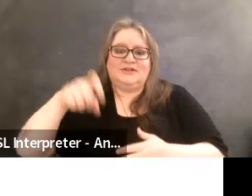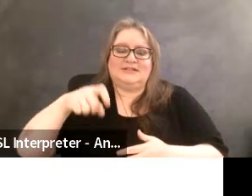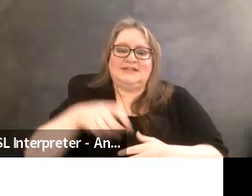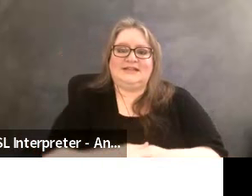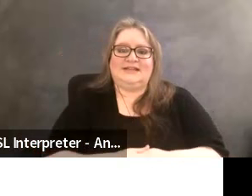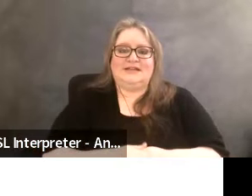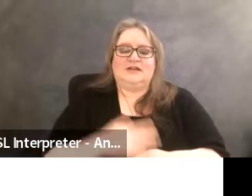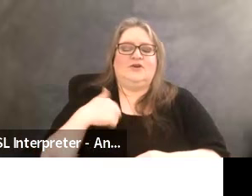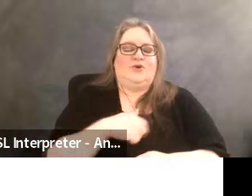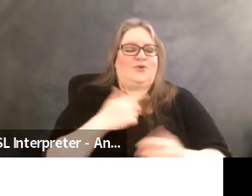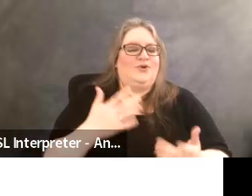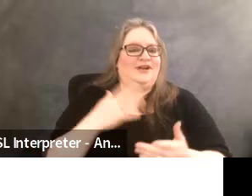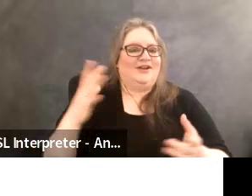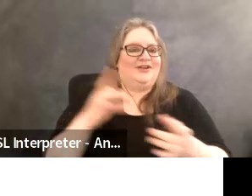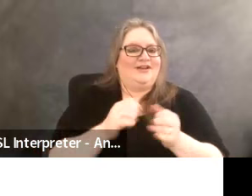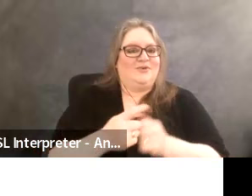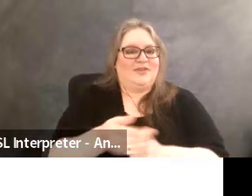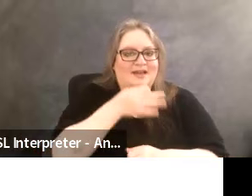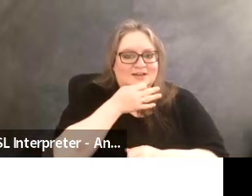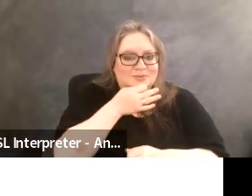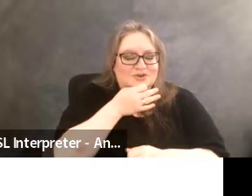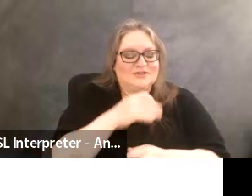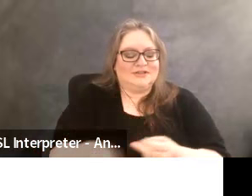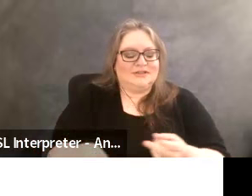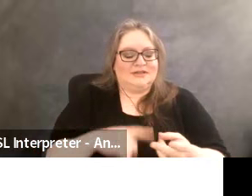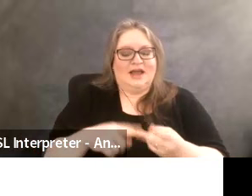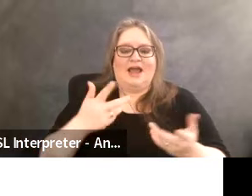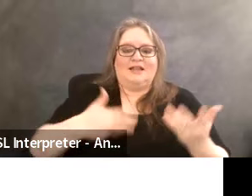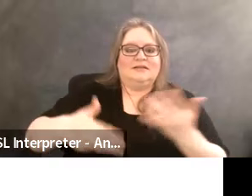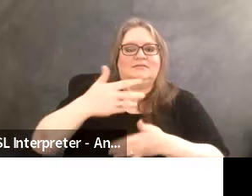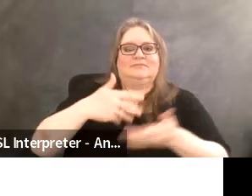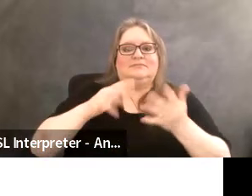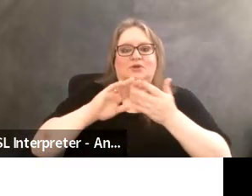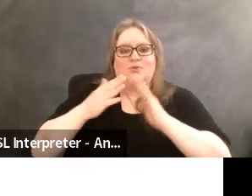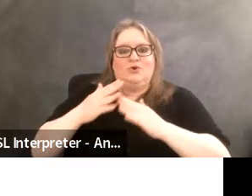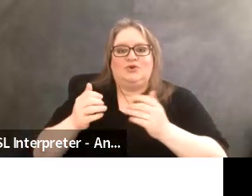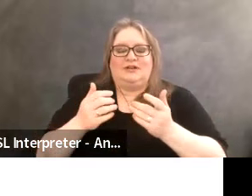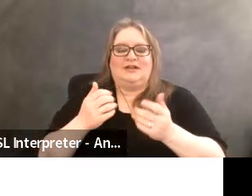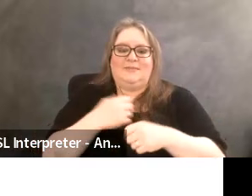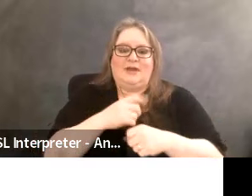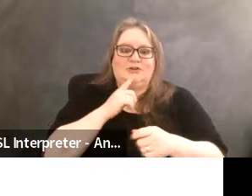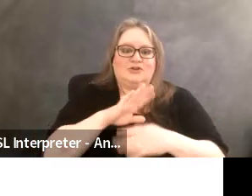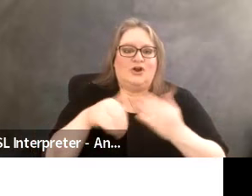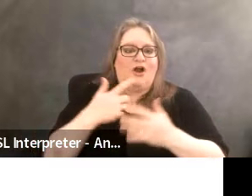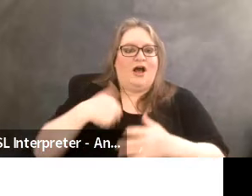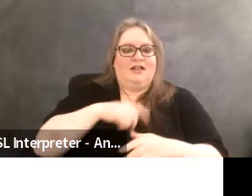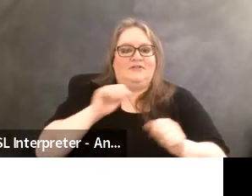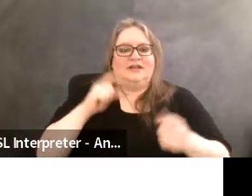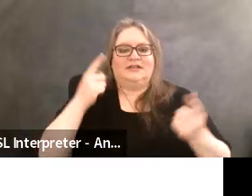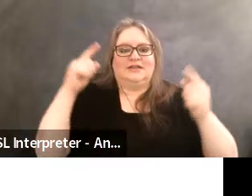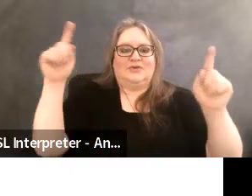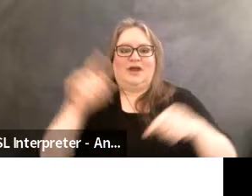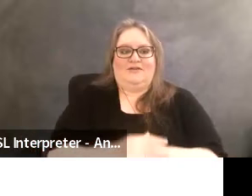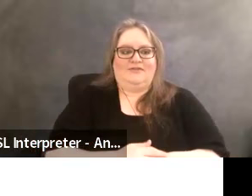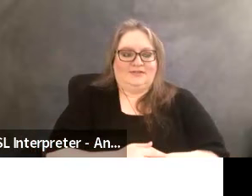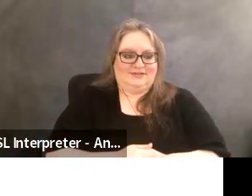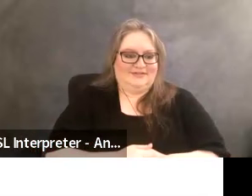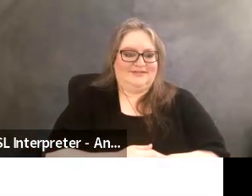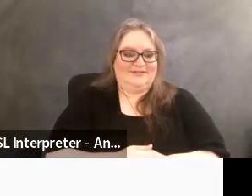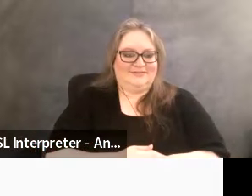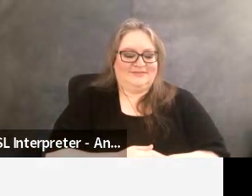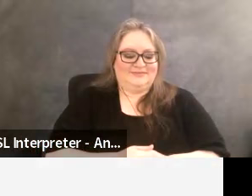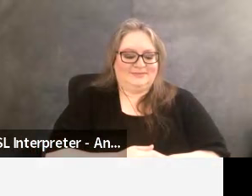So we're here to connect you with the experts and the fellow community to make sure all of us can thrive.